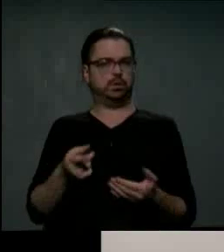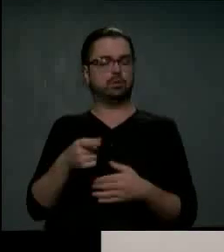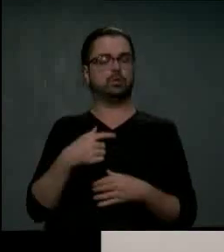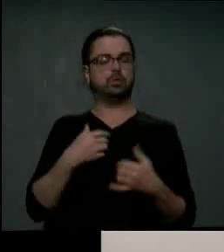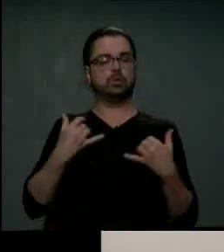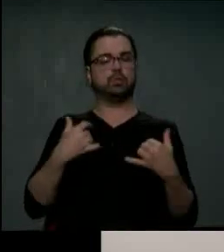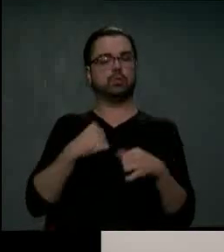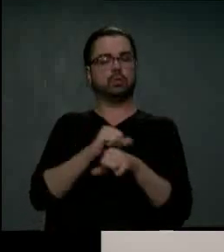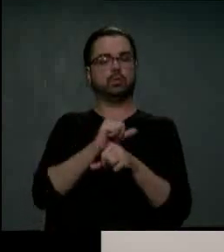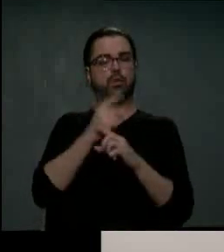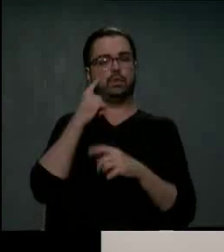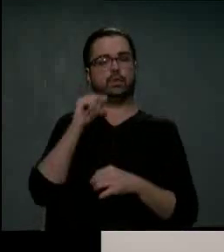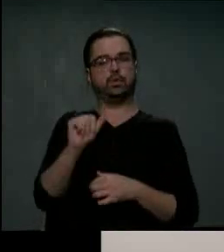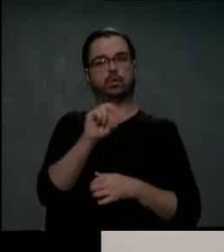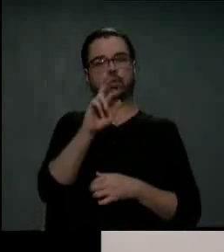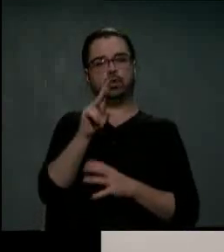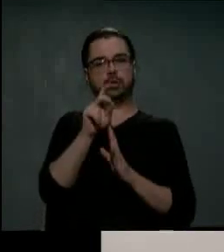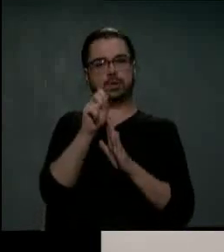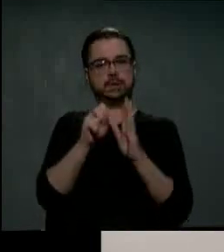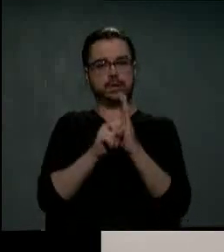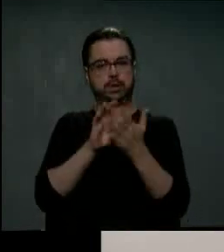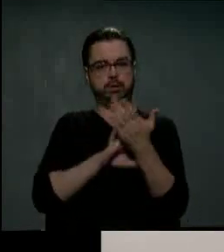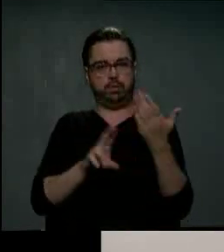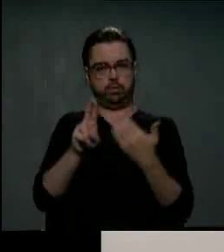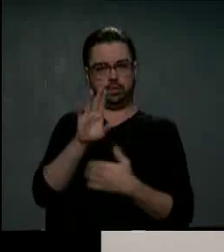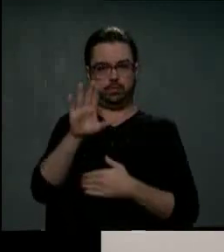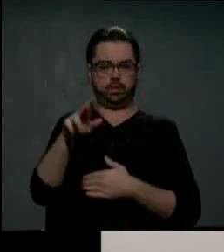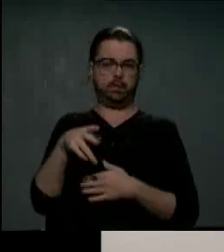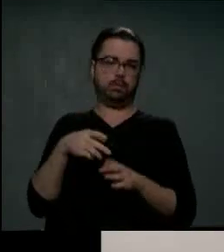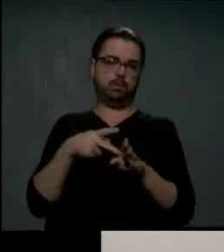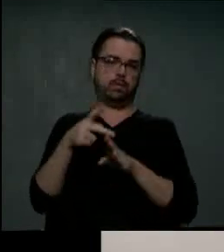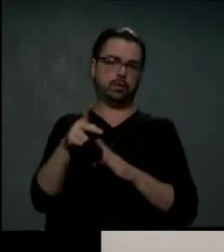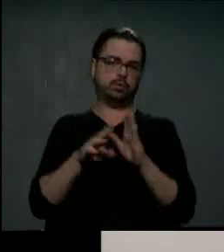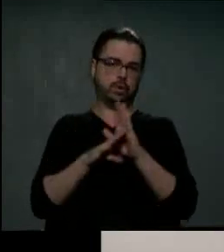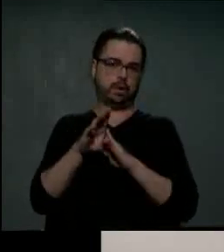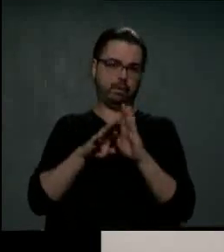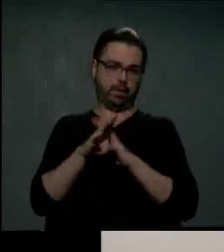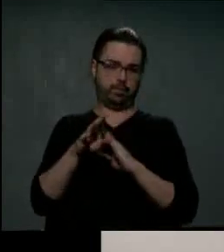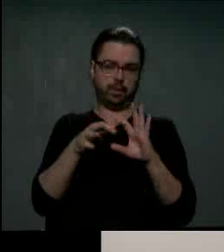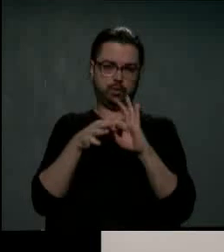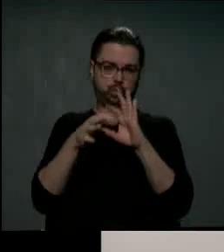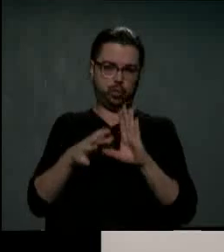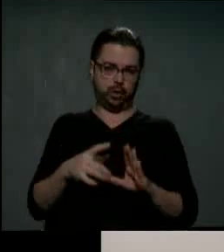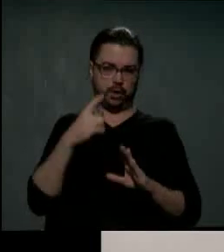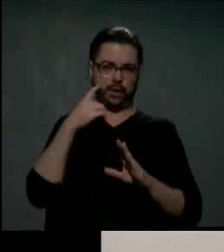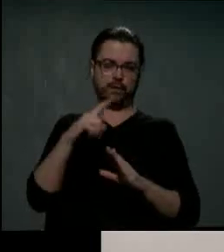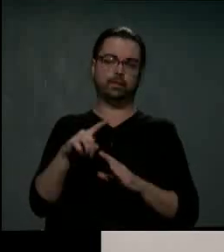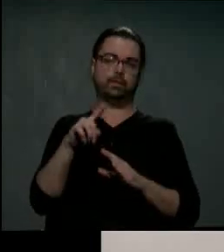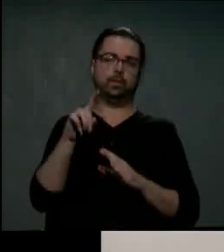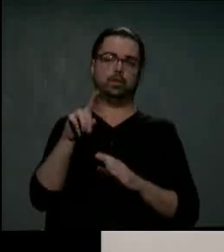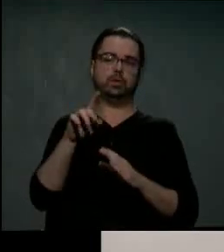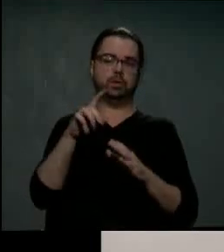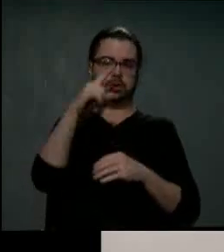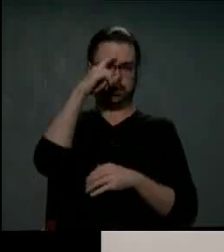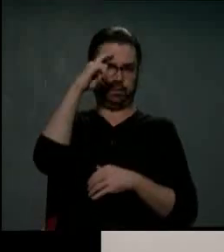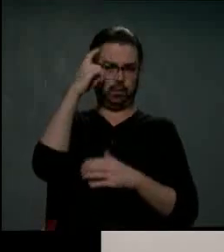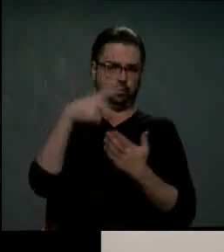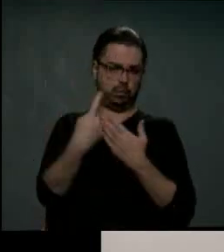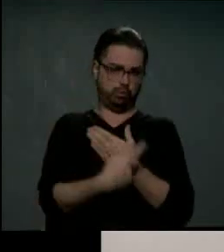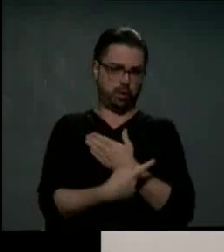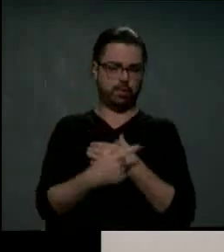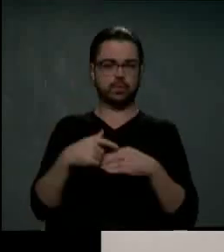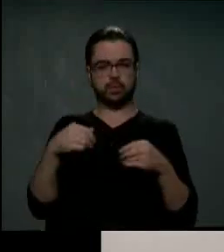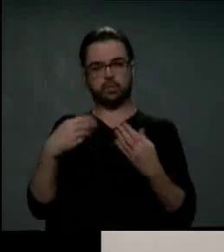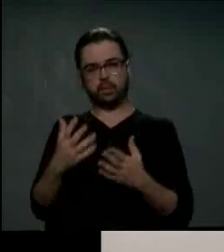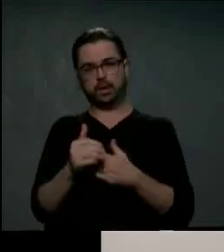for Arkansas State University. I'm the professional development coordinator for summer program, out of school time programming. So I do a leadership program,